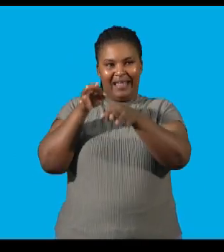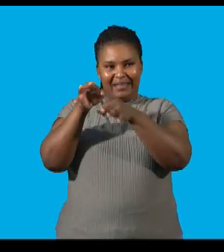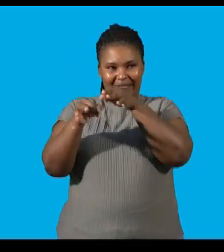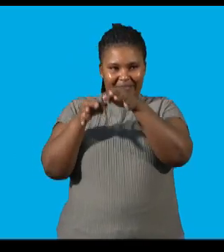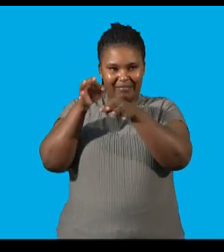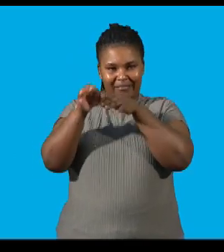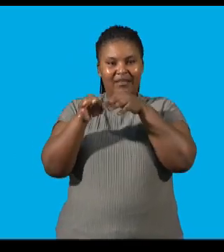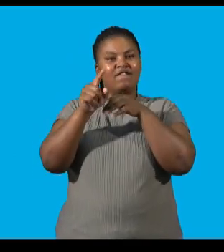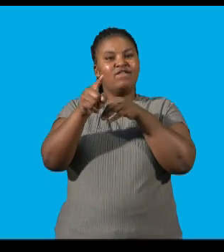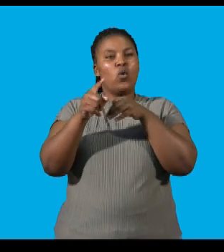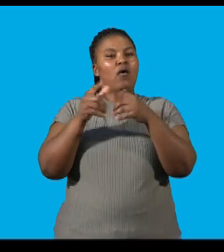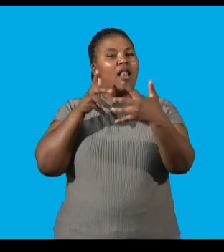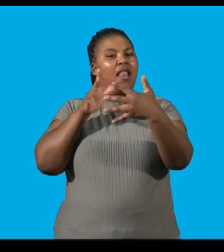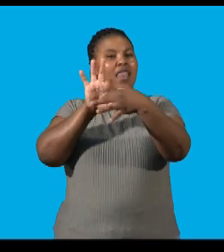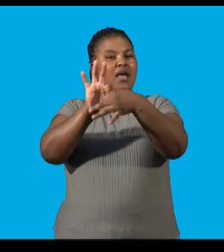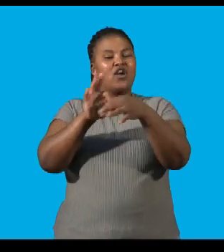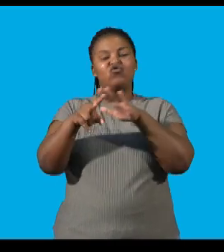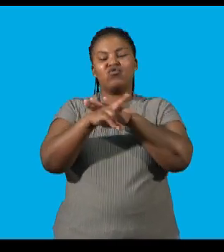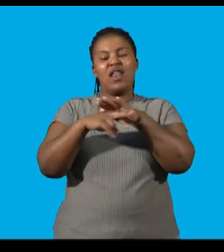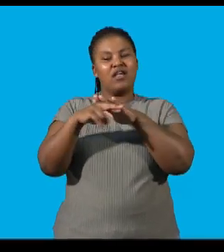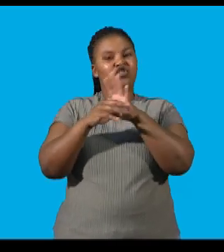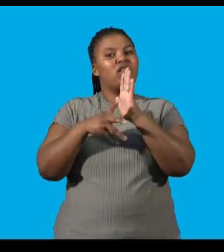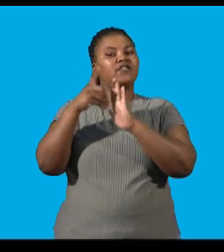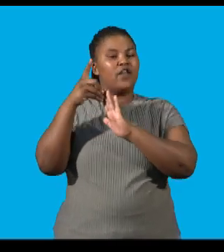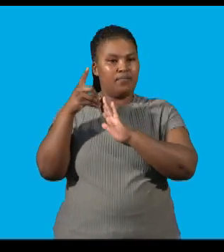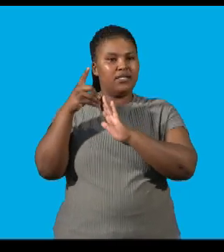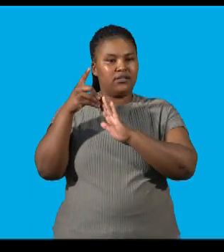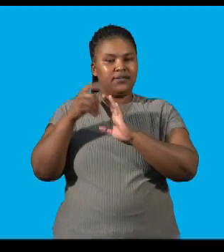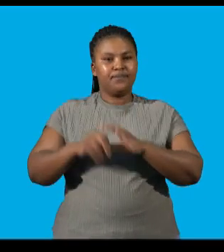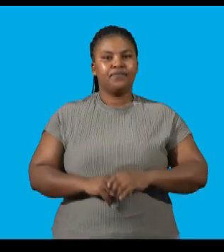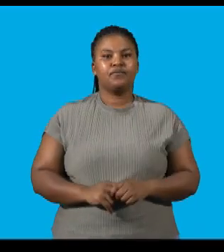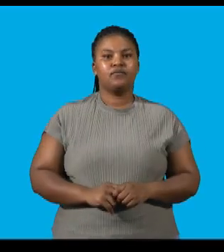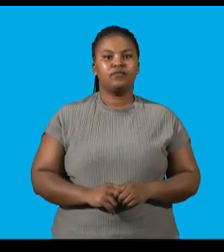concepts relating to regional development.